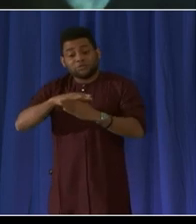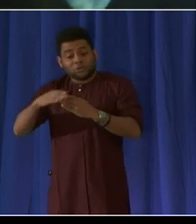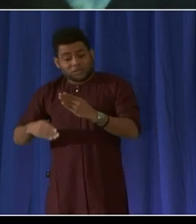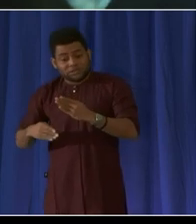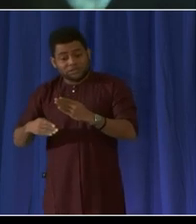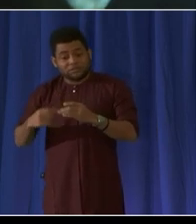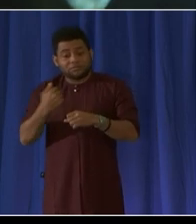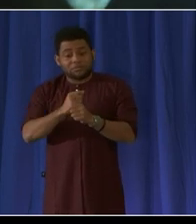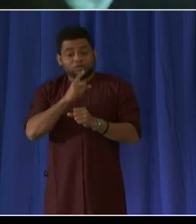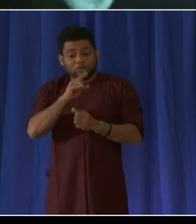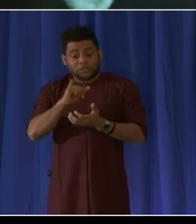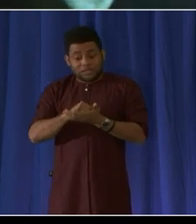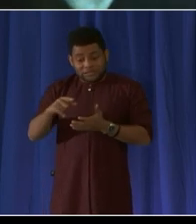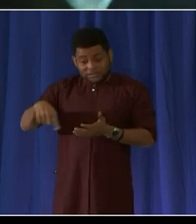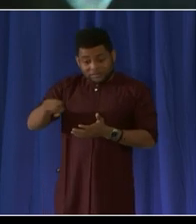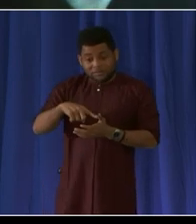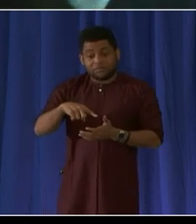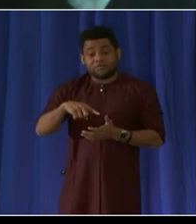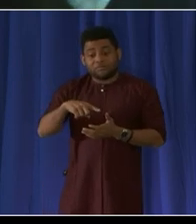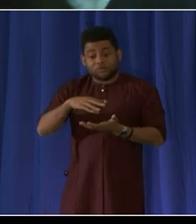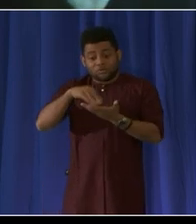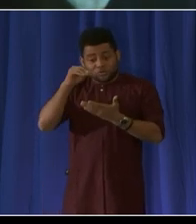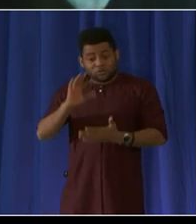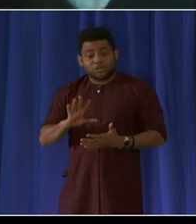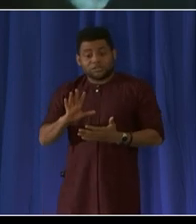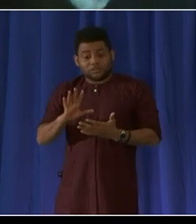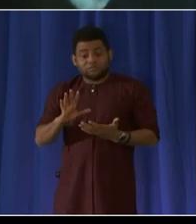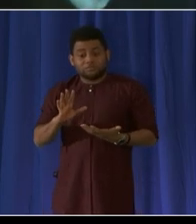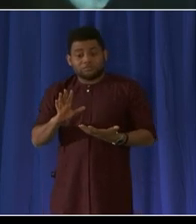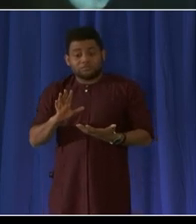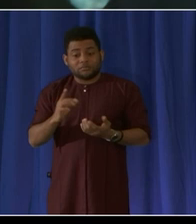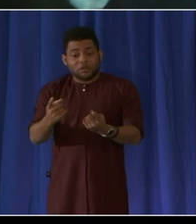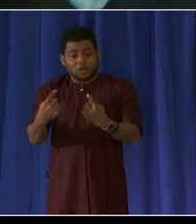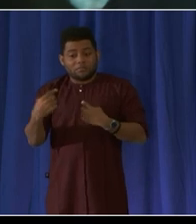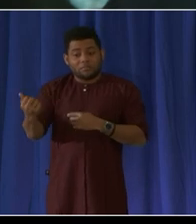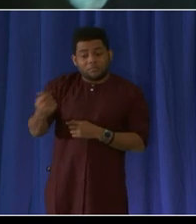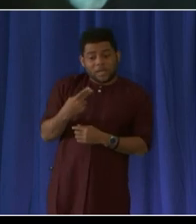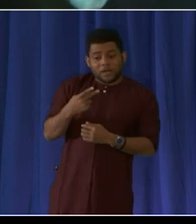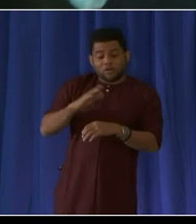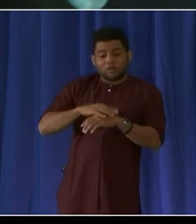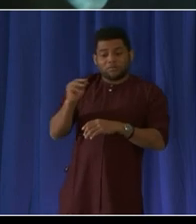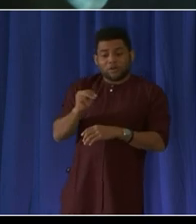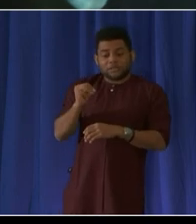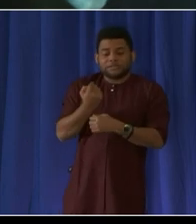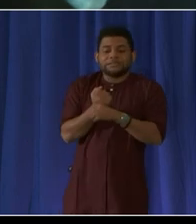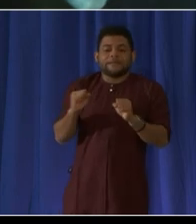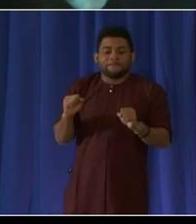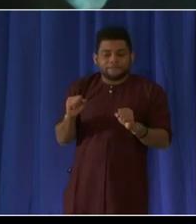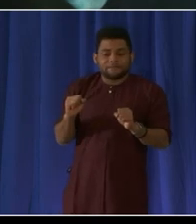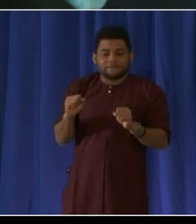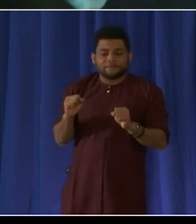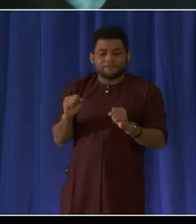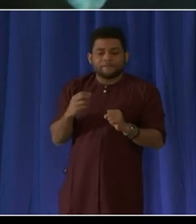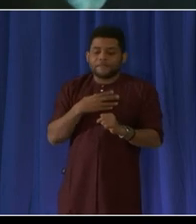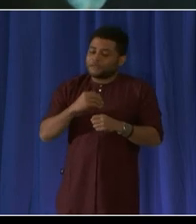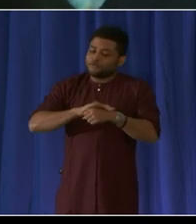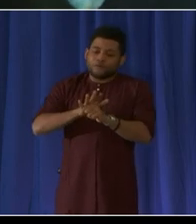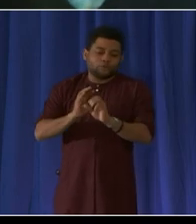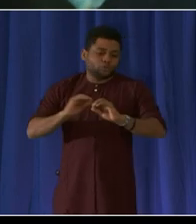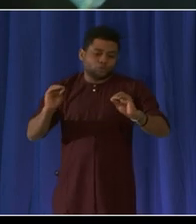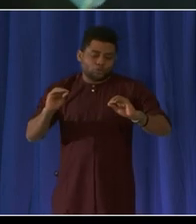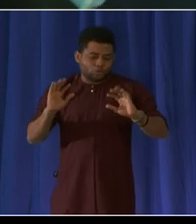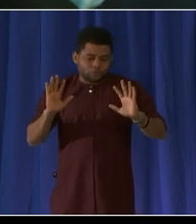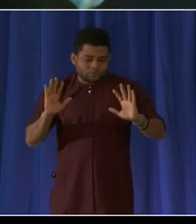weekend just to ensure that, you know, students that are coming to school that following Monday, that everyone was COVID-free.